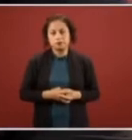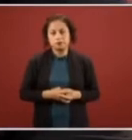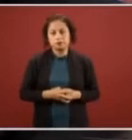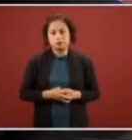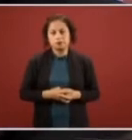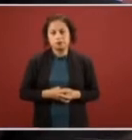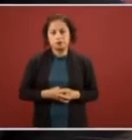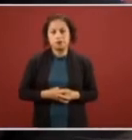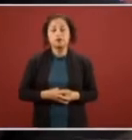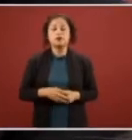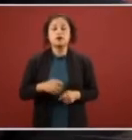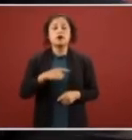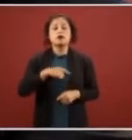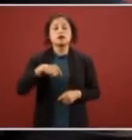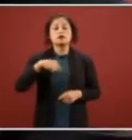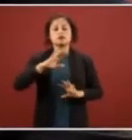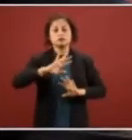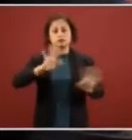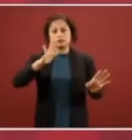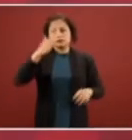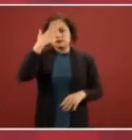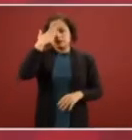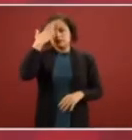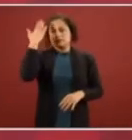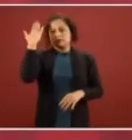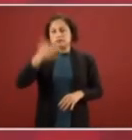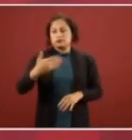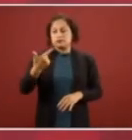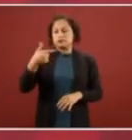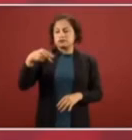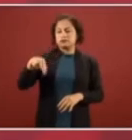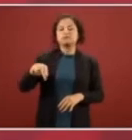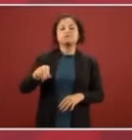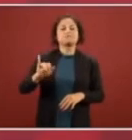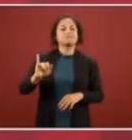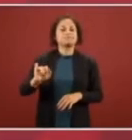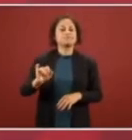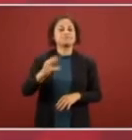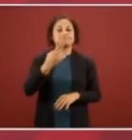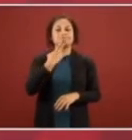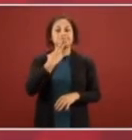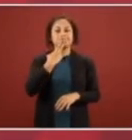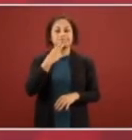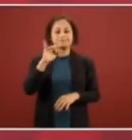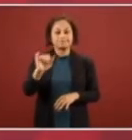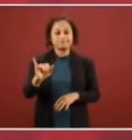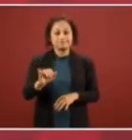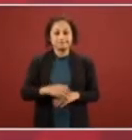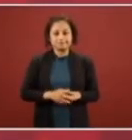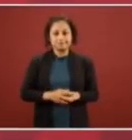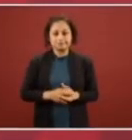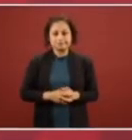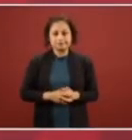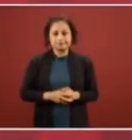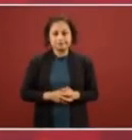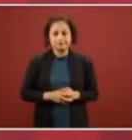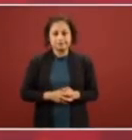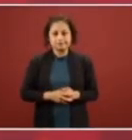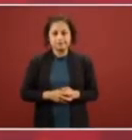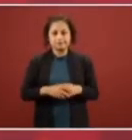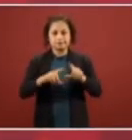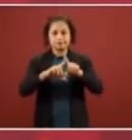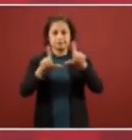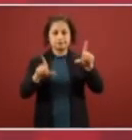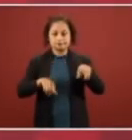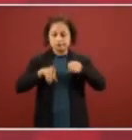Ya sabemos que and we already know funciona. That it functions. El que tengamos that we have presencia